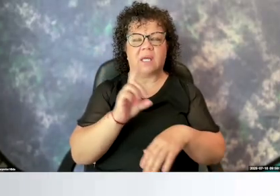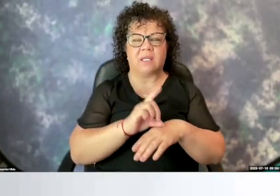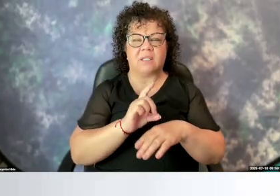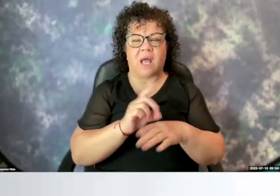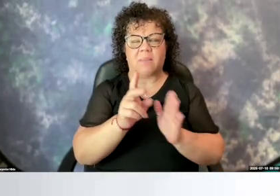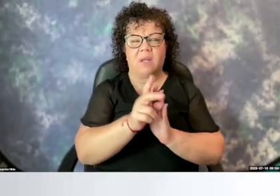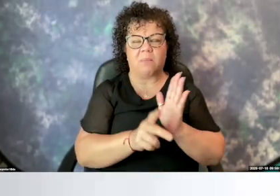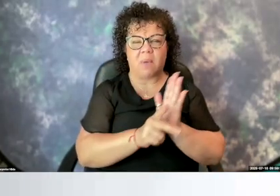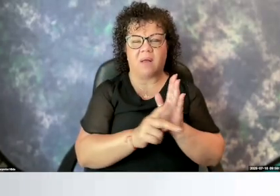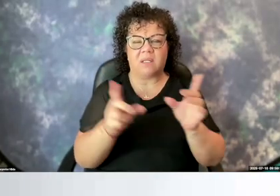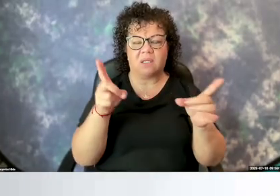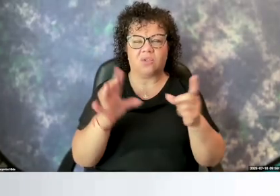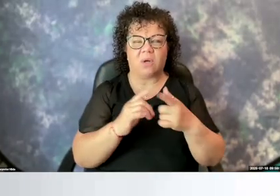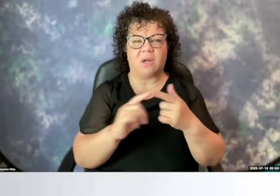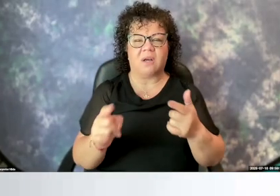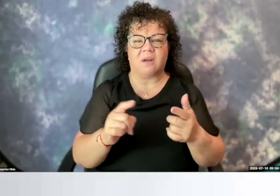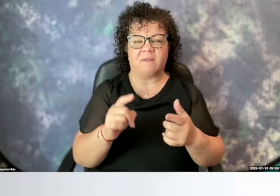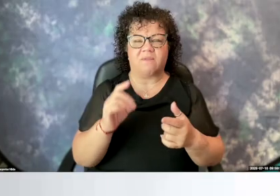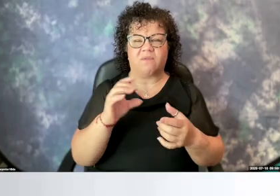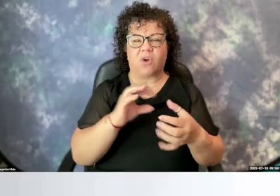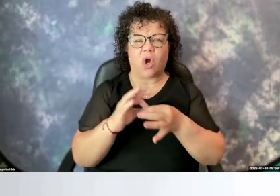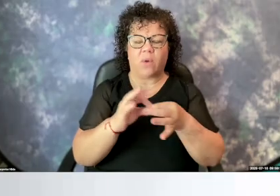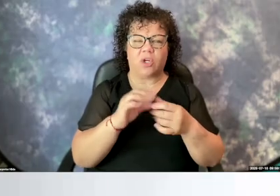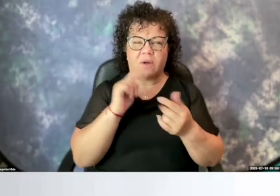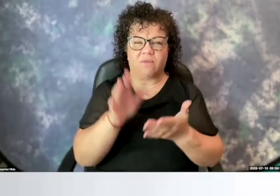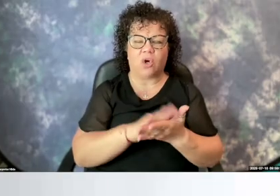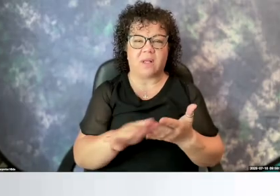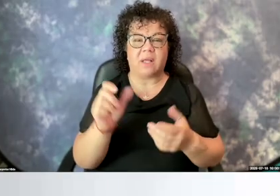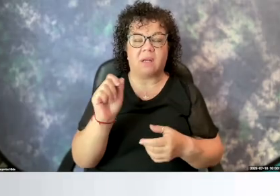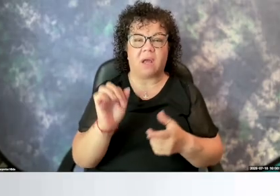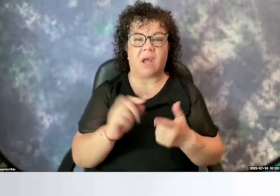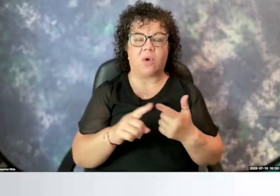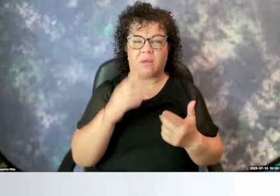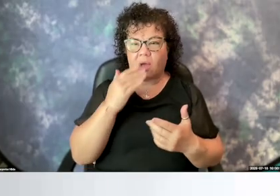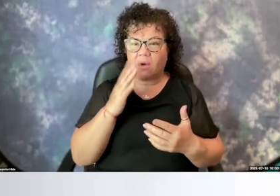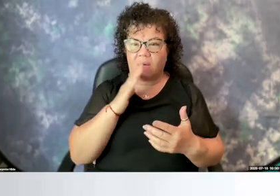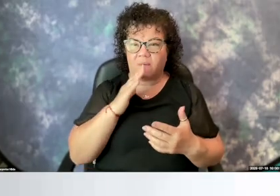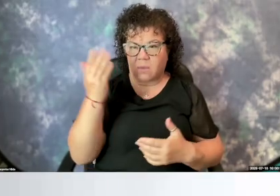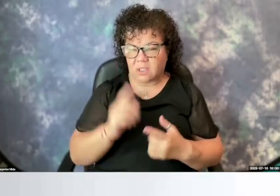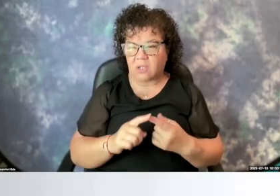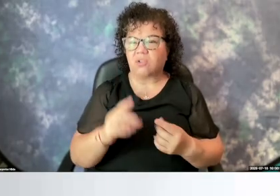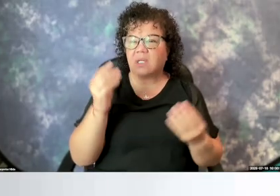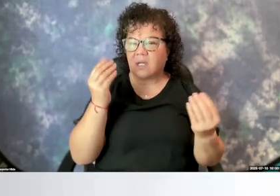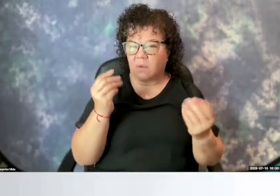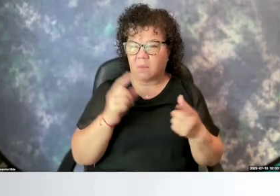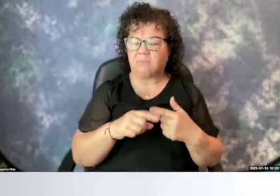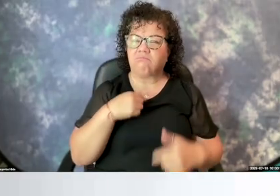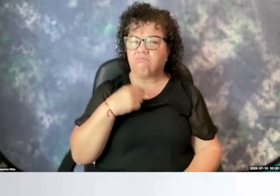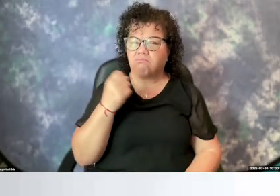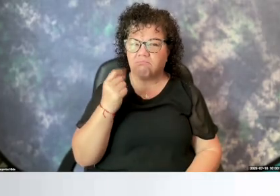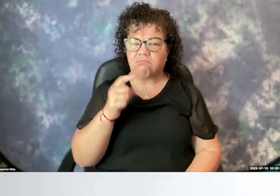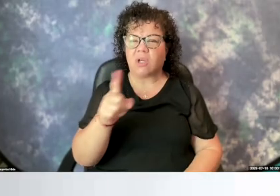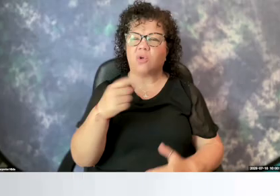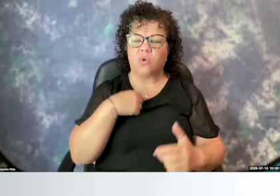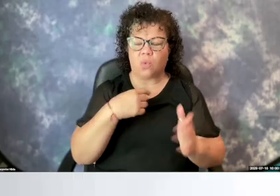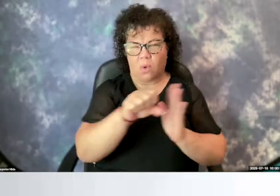for Clean Air. Just first of all, thank you for this presentation and the information. I understand, the state